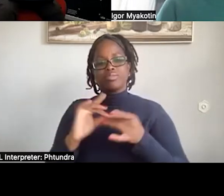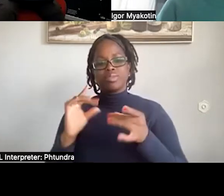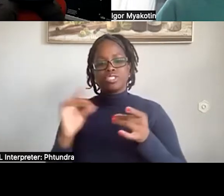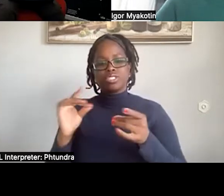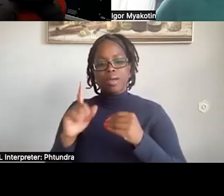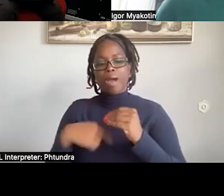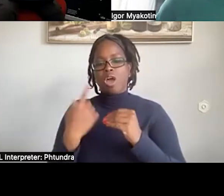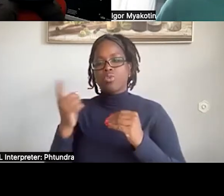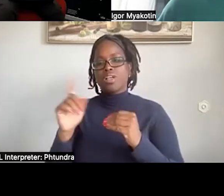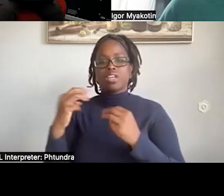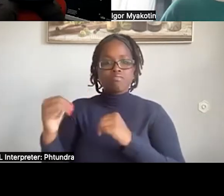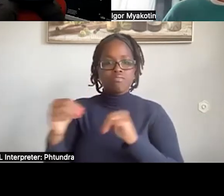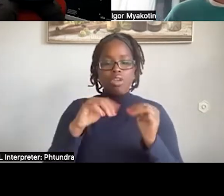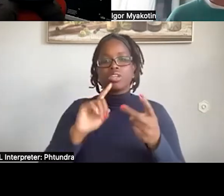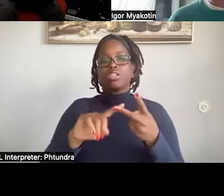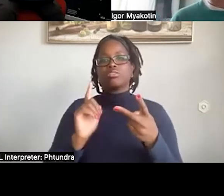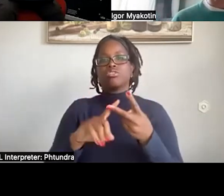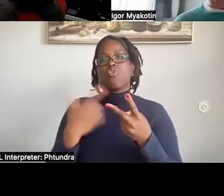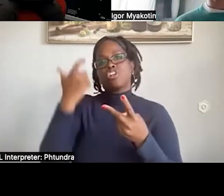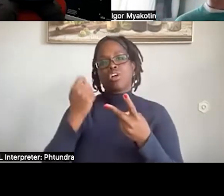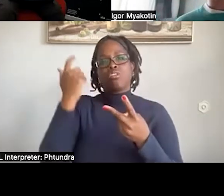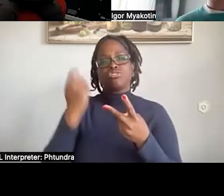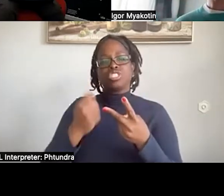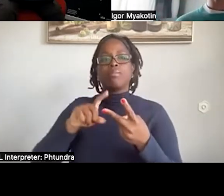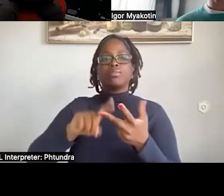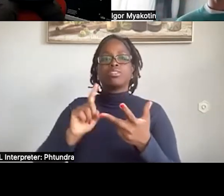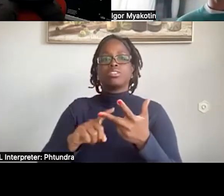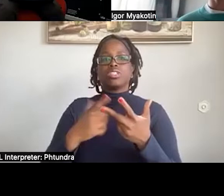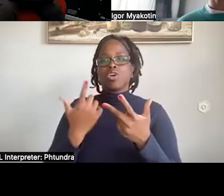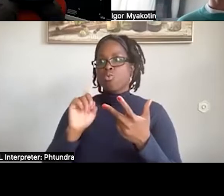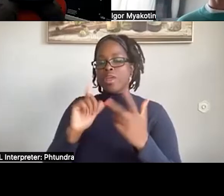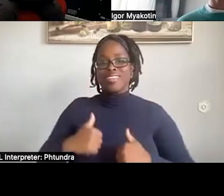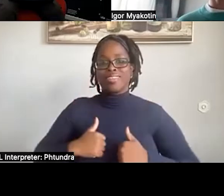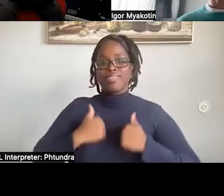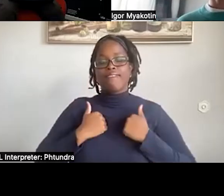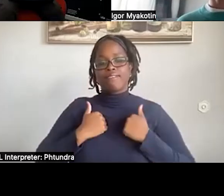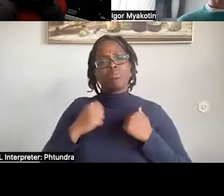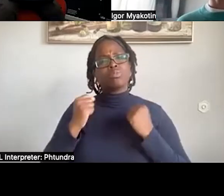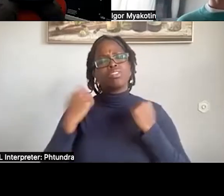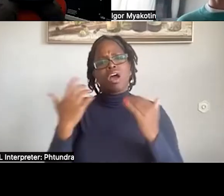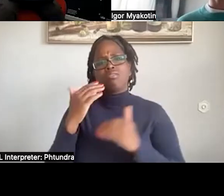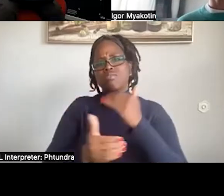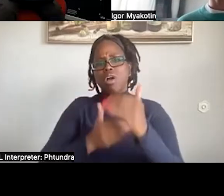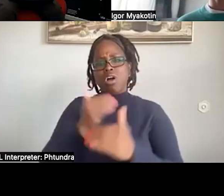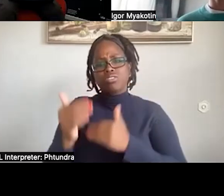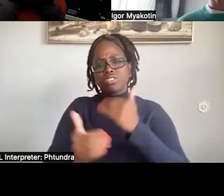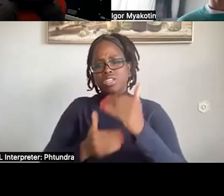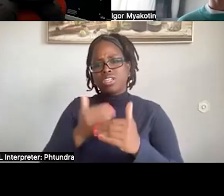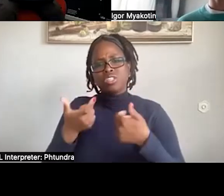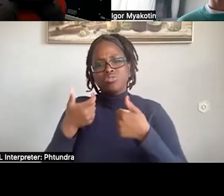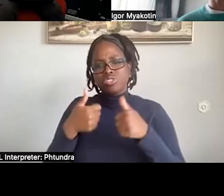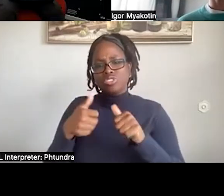scholarships, residencies. It's a whole process that to allow to have visibility about the